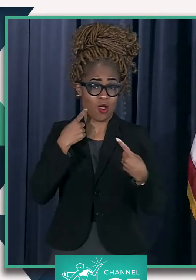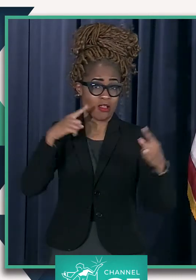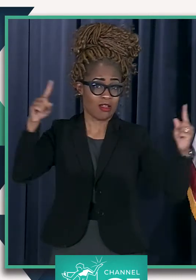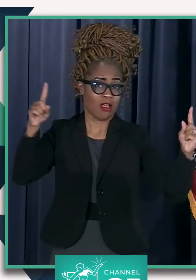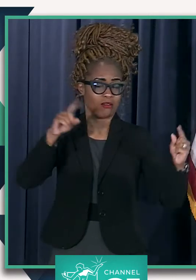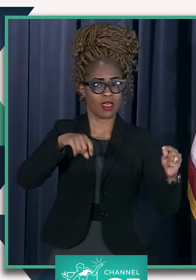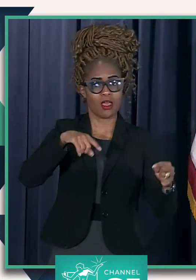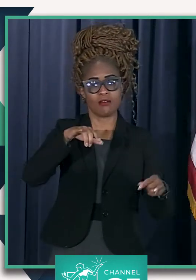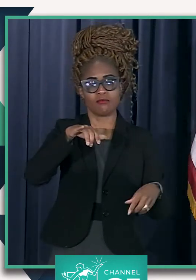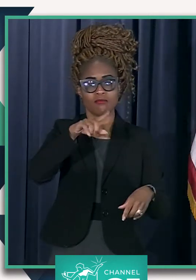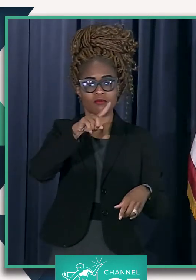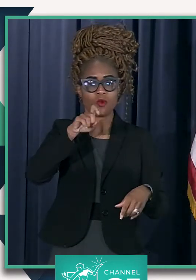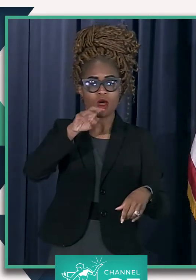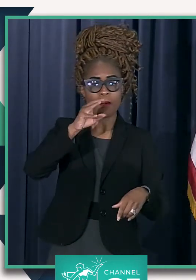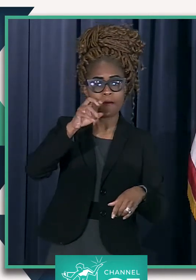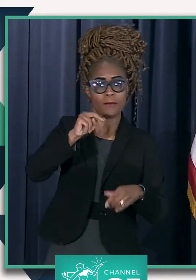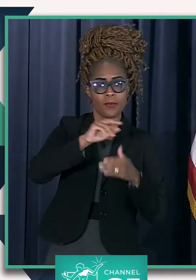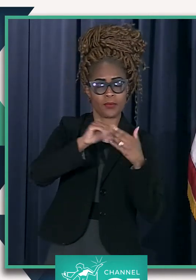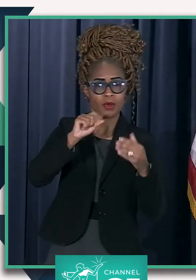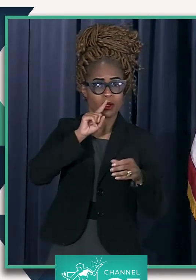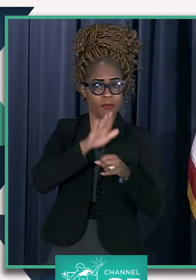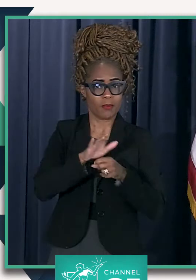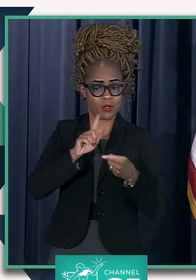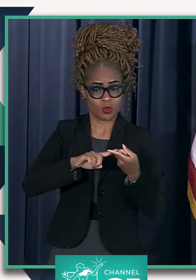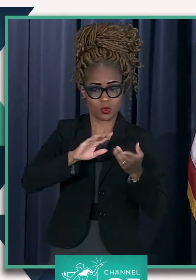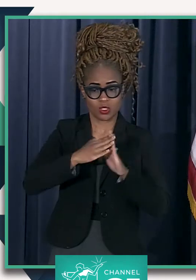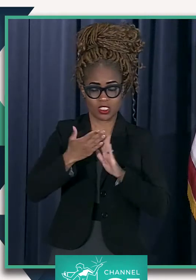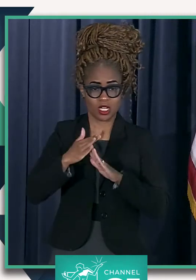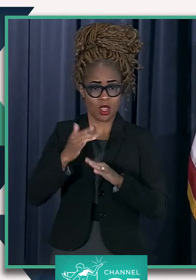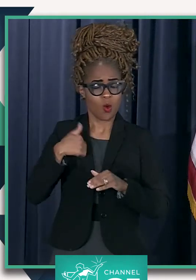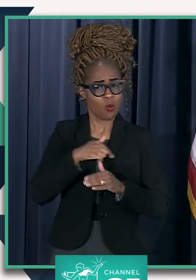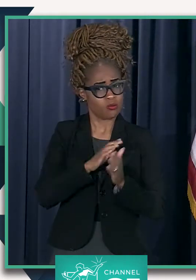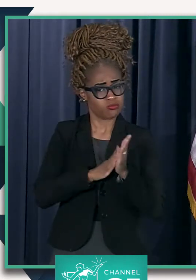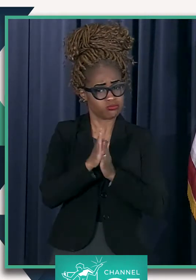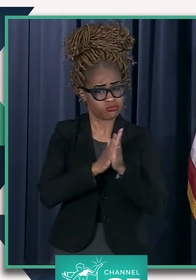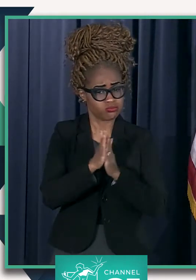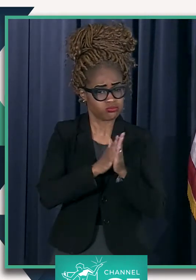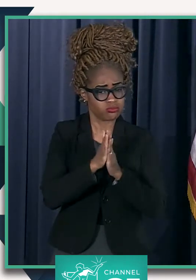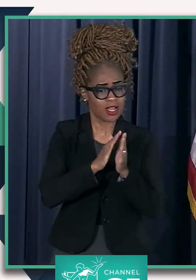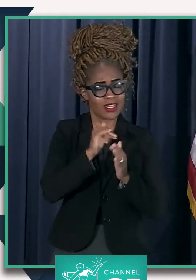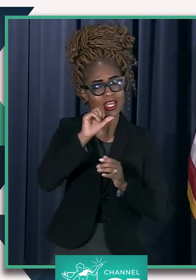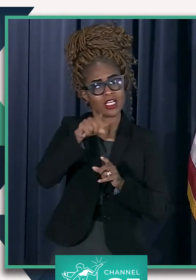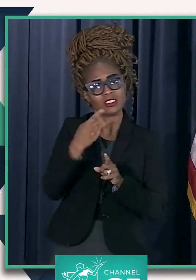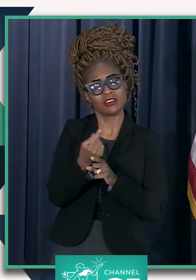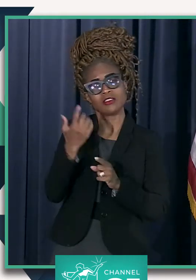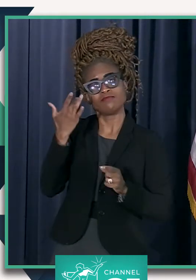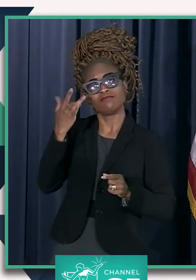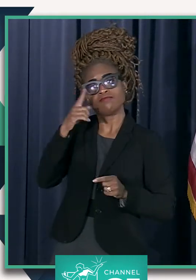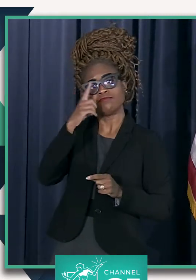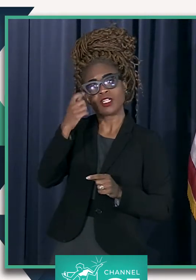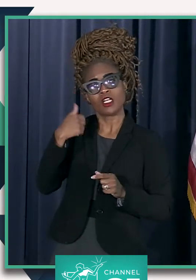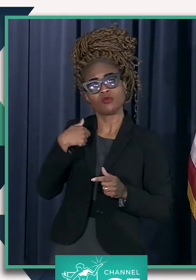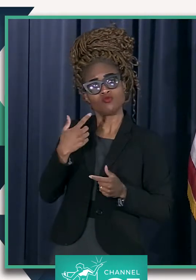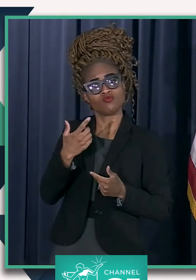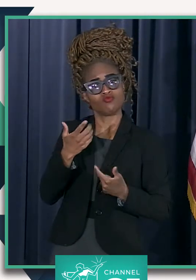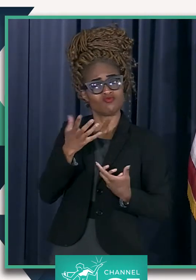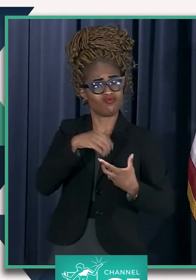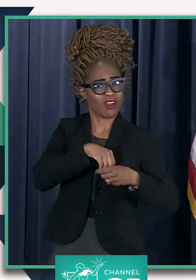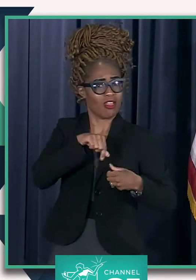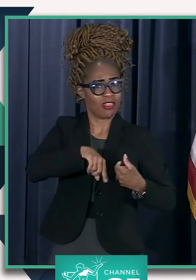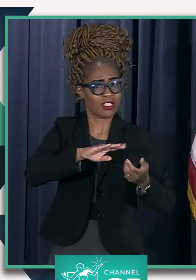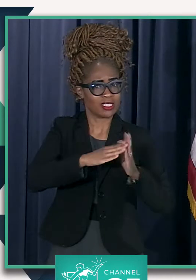million commitment, we were motivated by not simply the fact that we had been part of this city